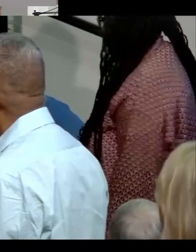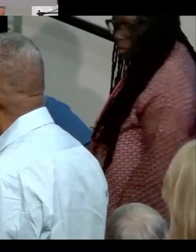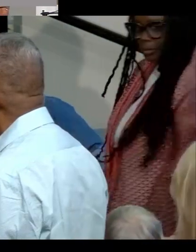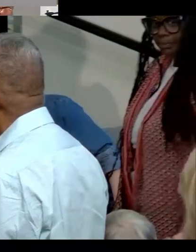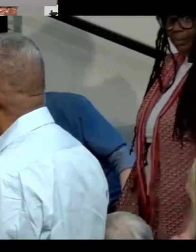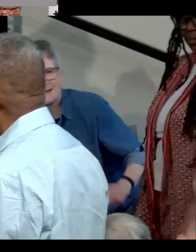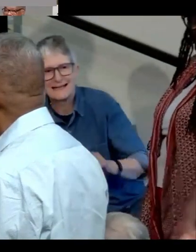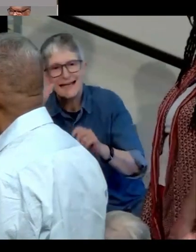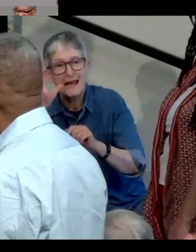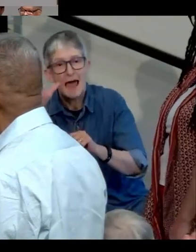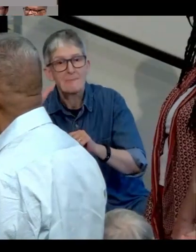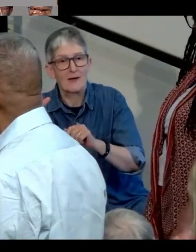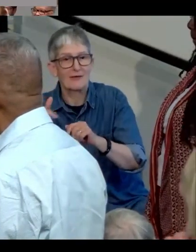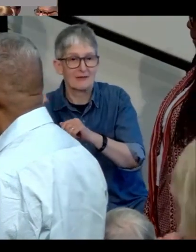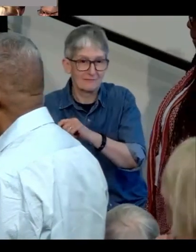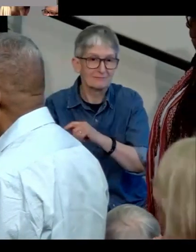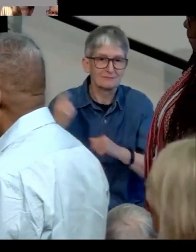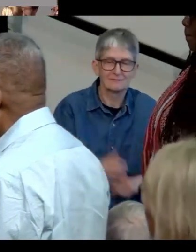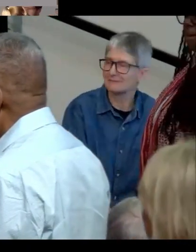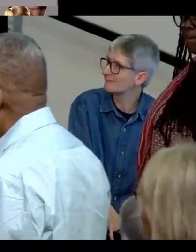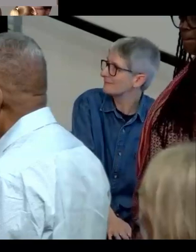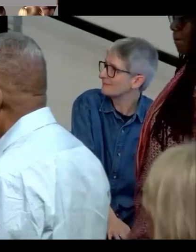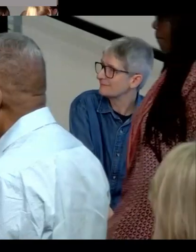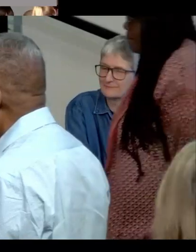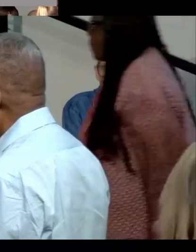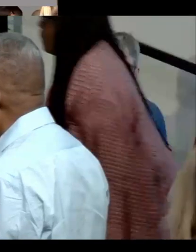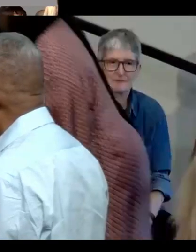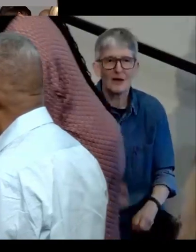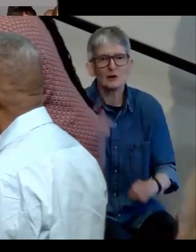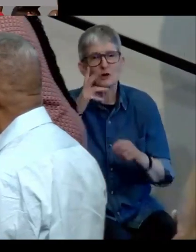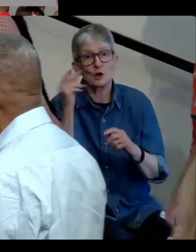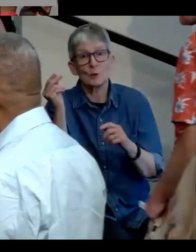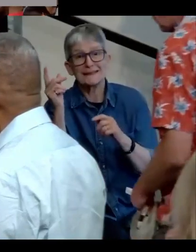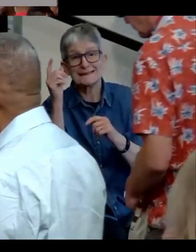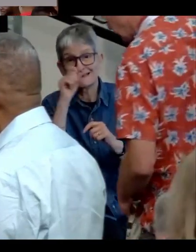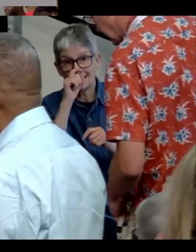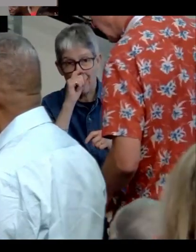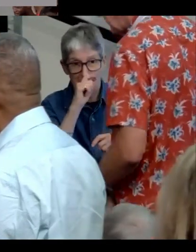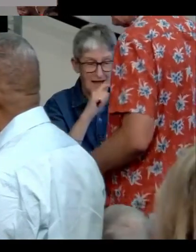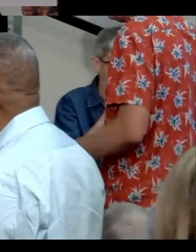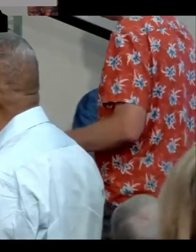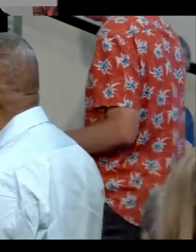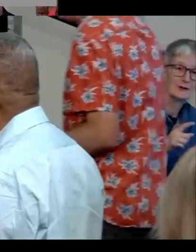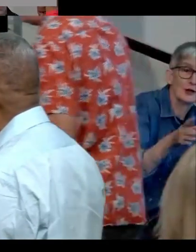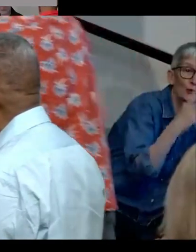and you're worthy of all the praise we could ever bring,